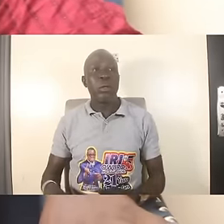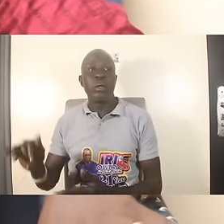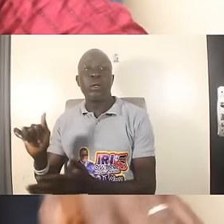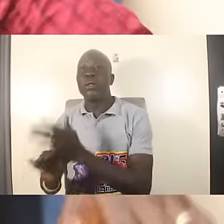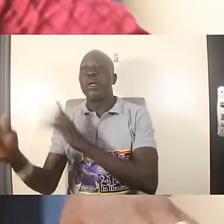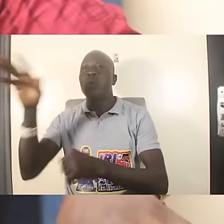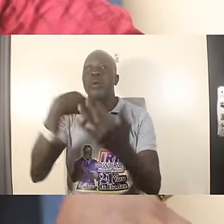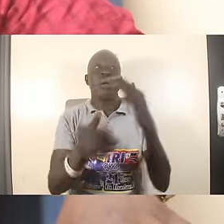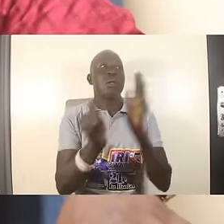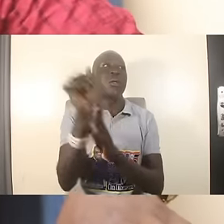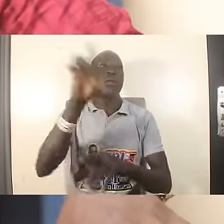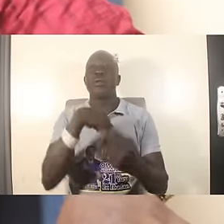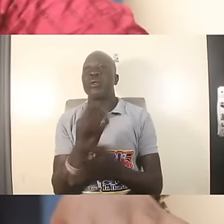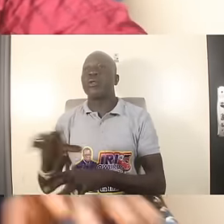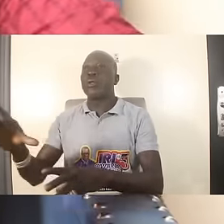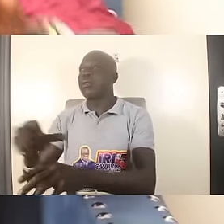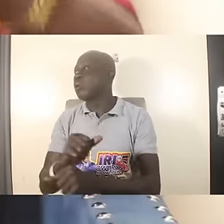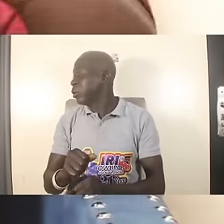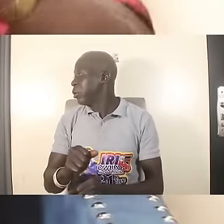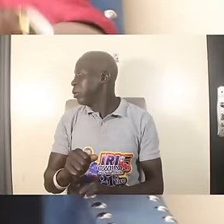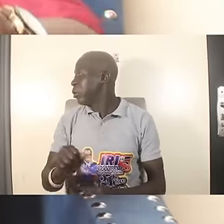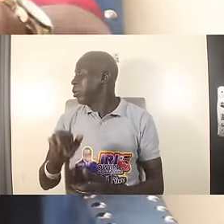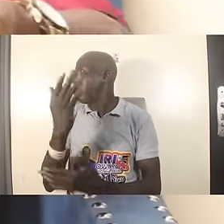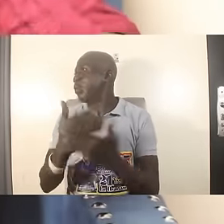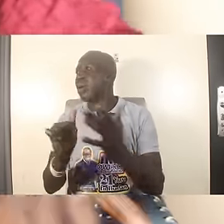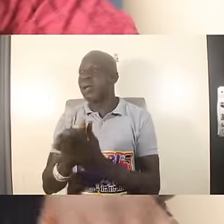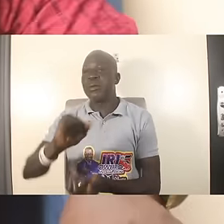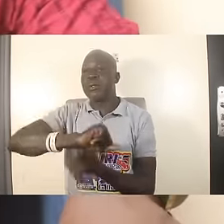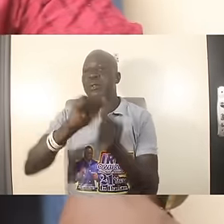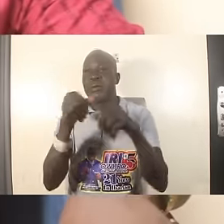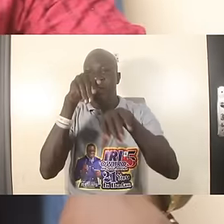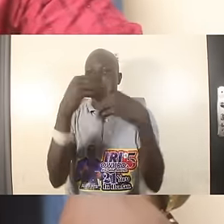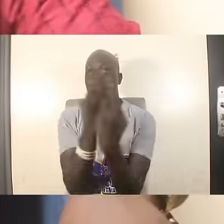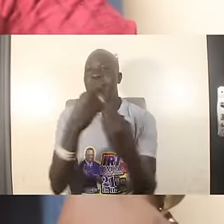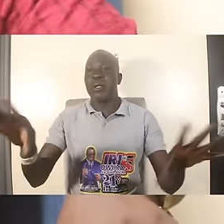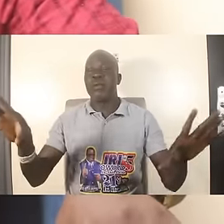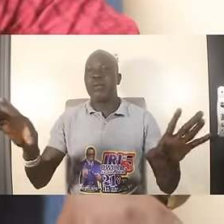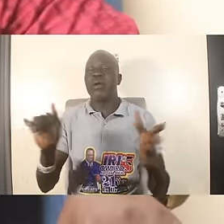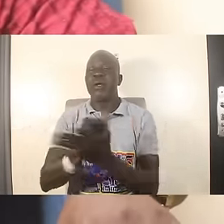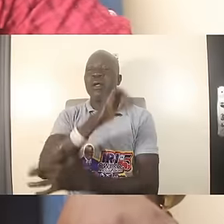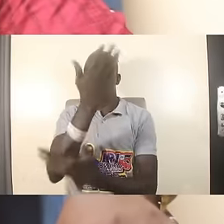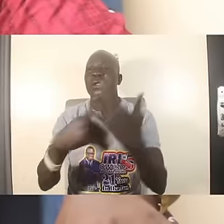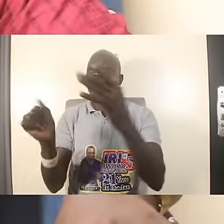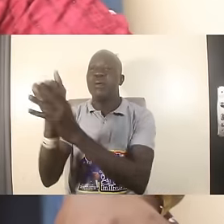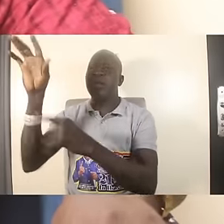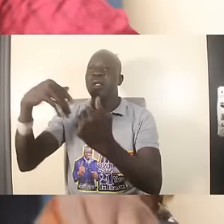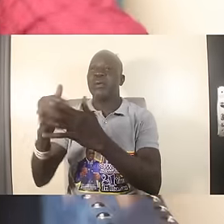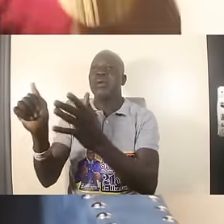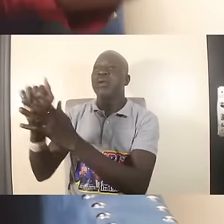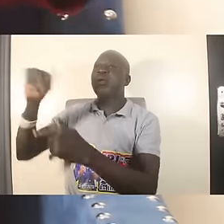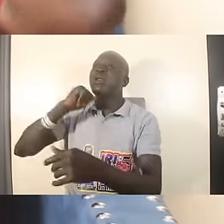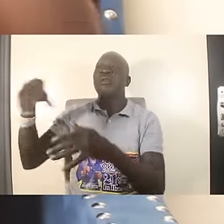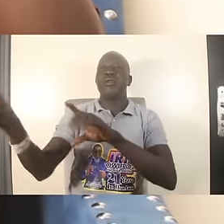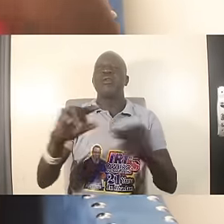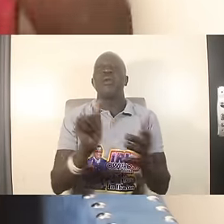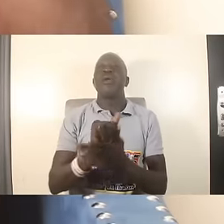Barbara Amen. The power you cannot touch. Barbara Amen. Training the sile. Power that deliver. Agbara ti o se gbam the power that cannot